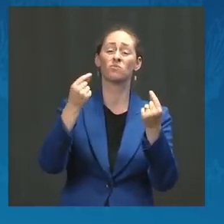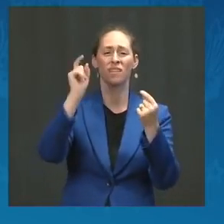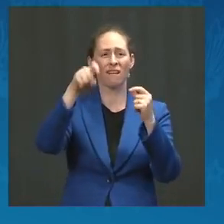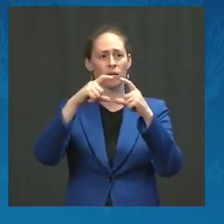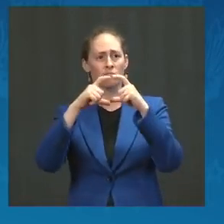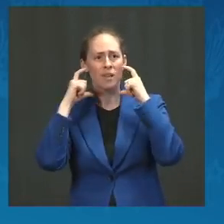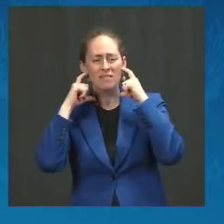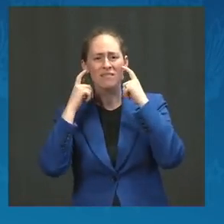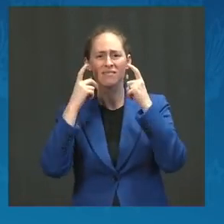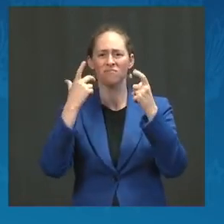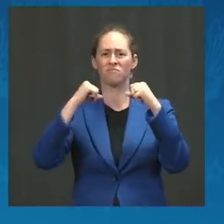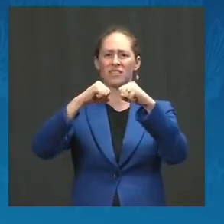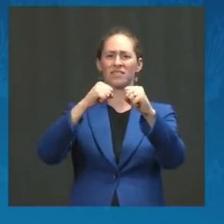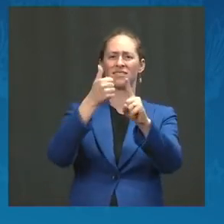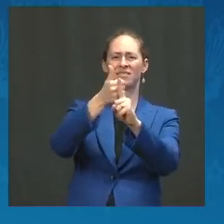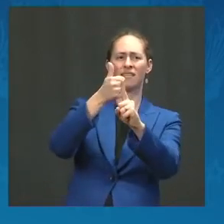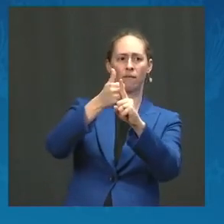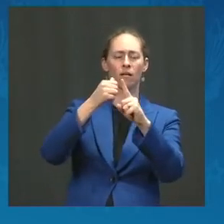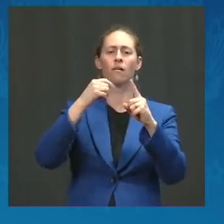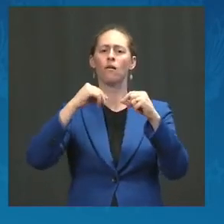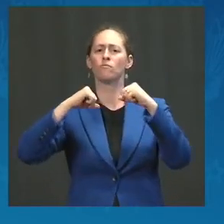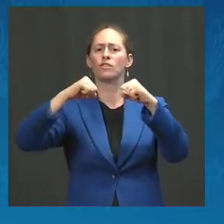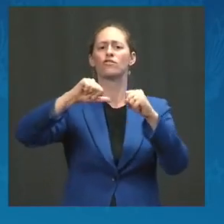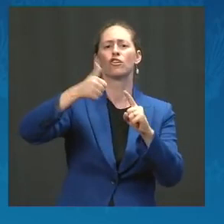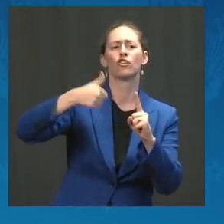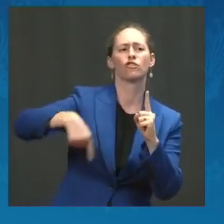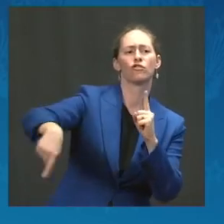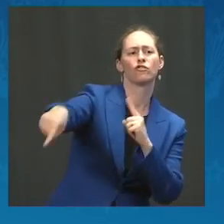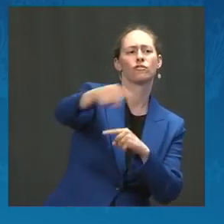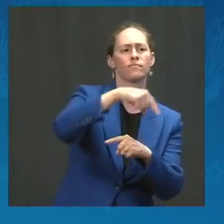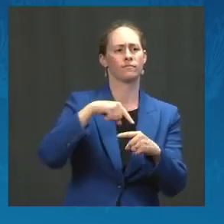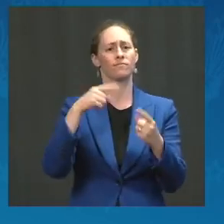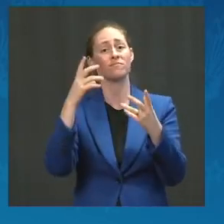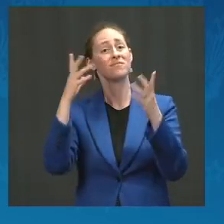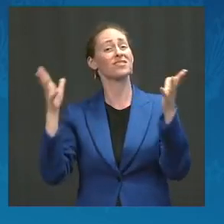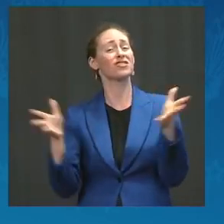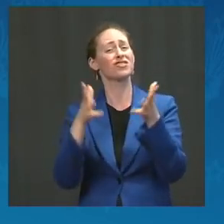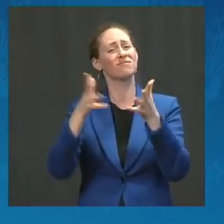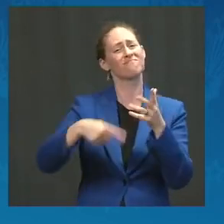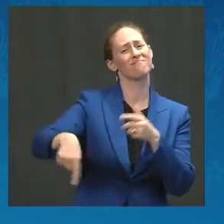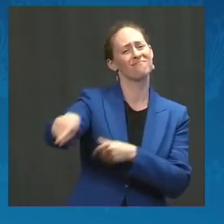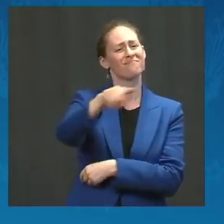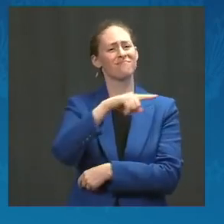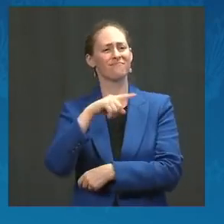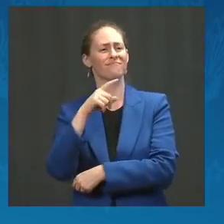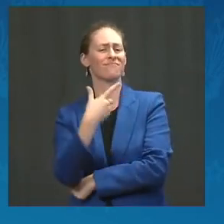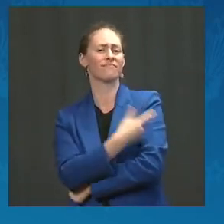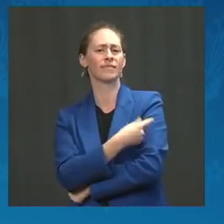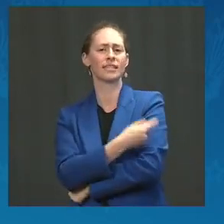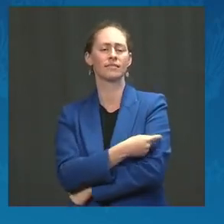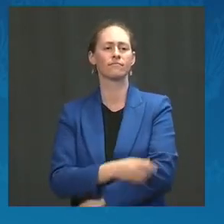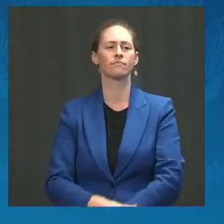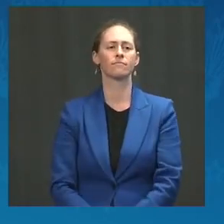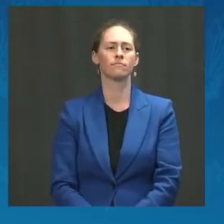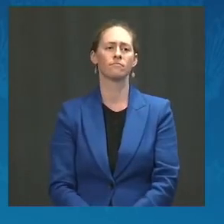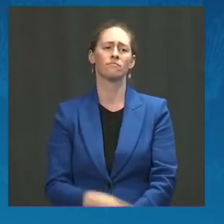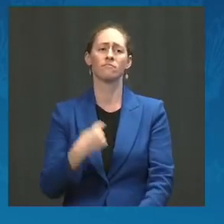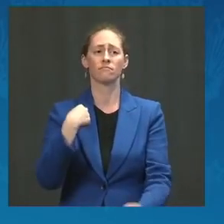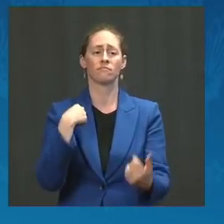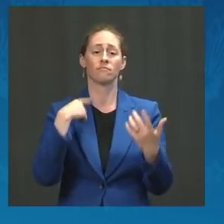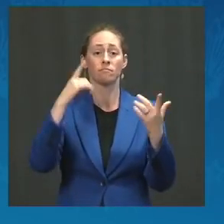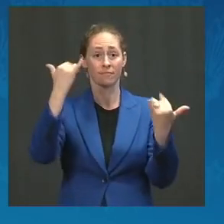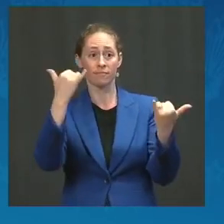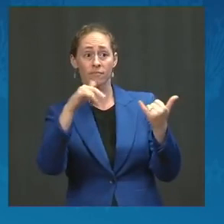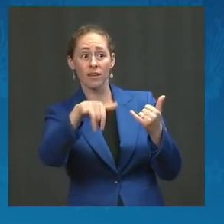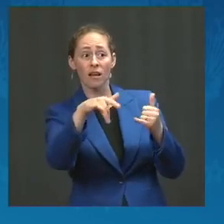virus as we work to get more people vaccinated. And I hope all Americans who live in areas with substantial